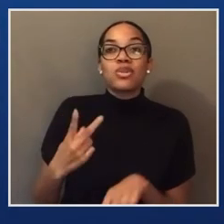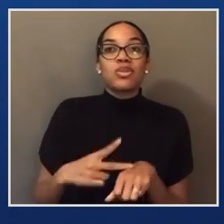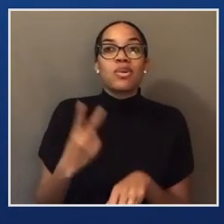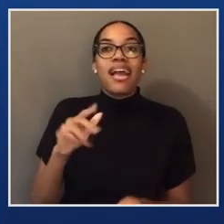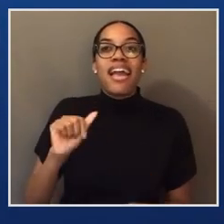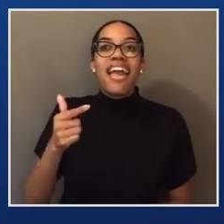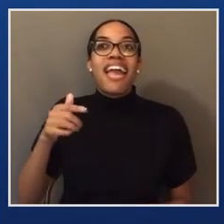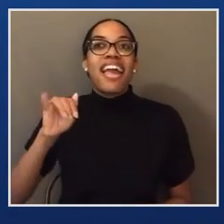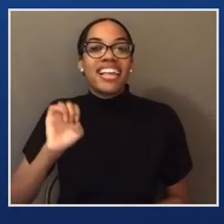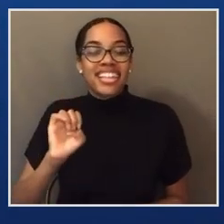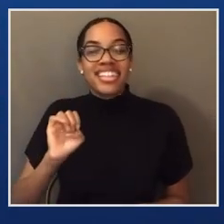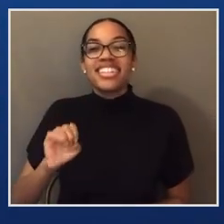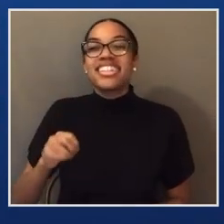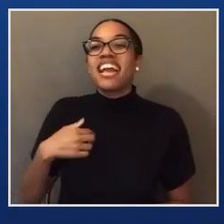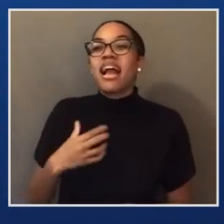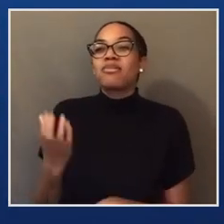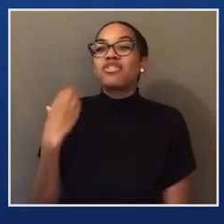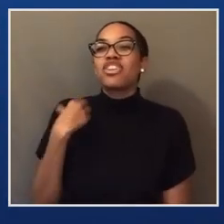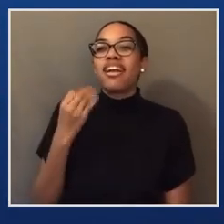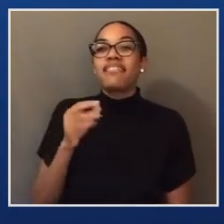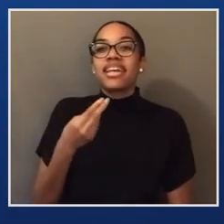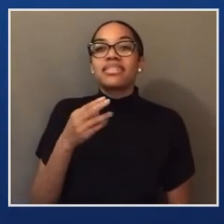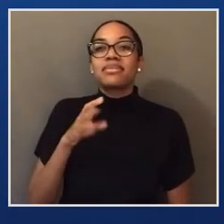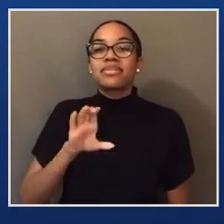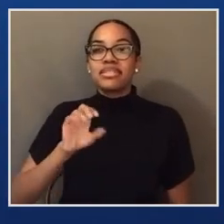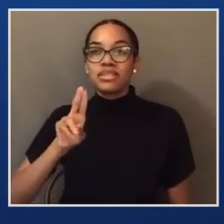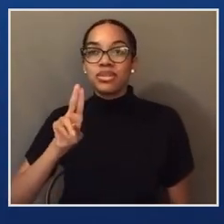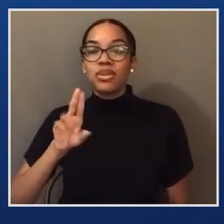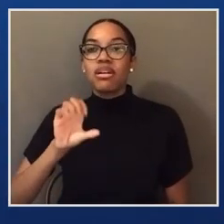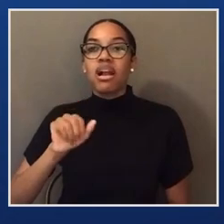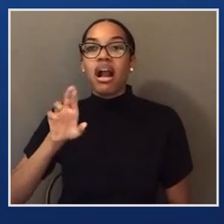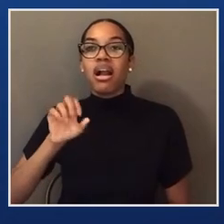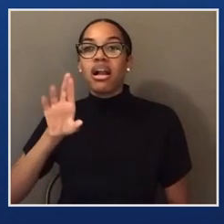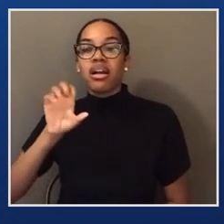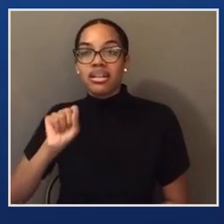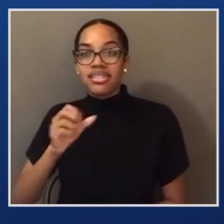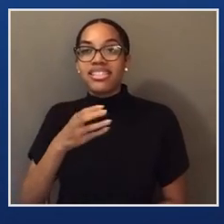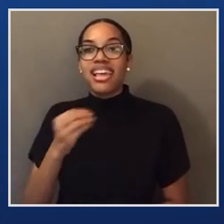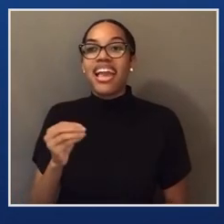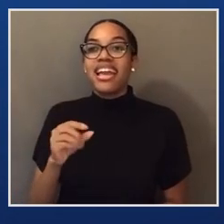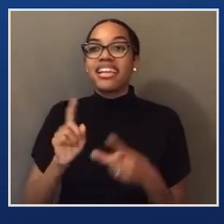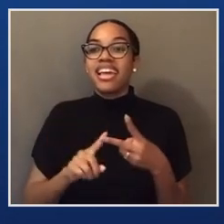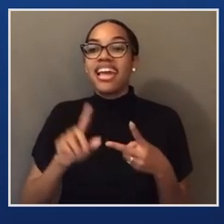the HBCU caucus, and Aggies